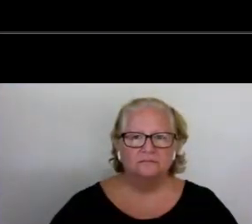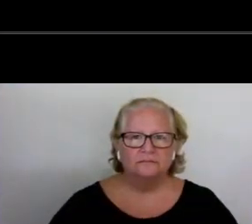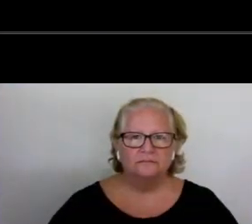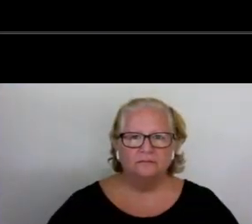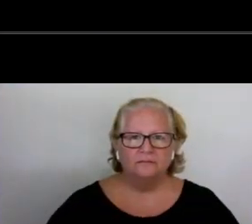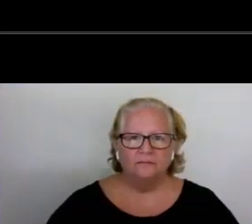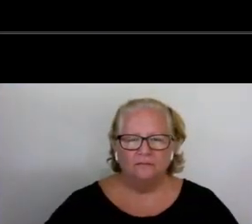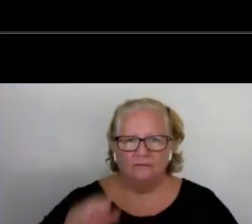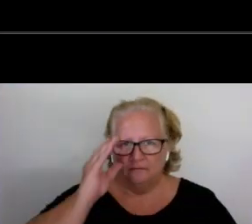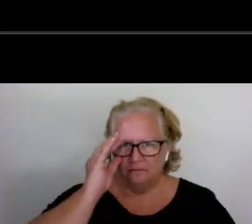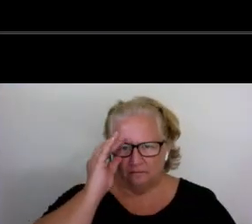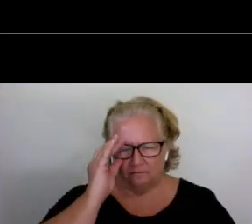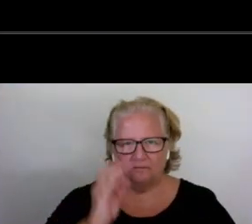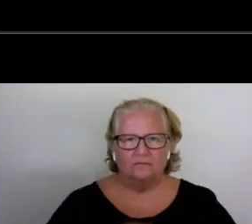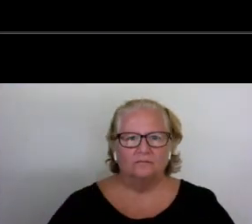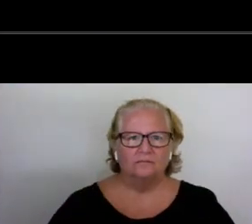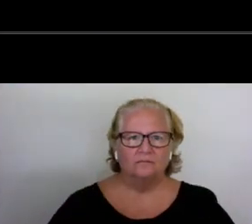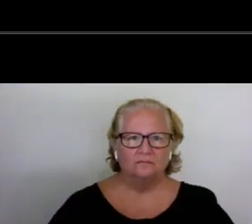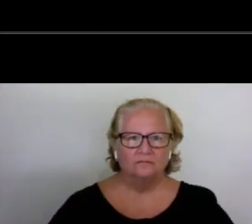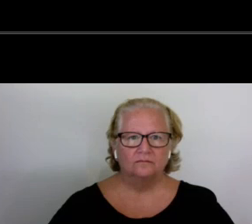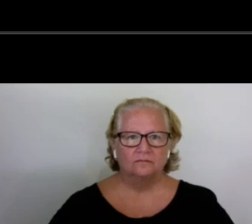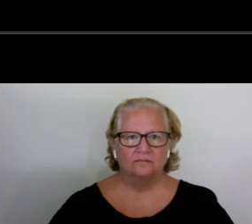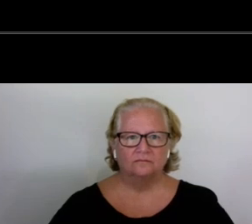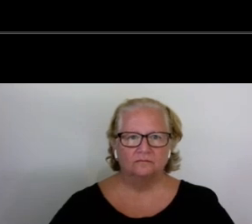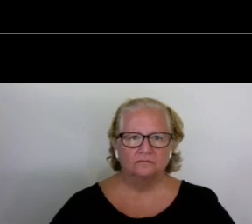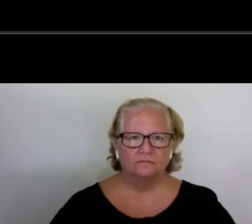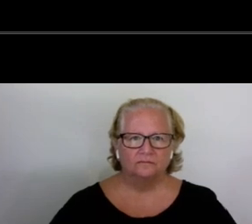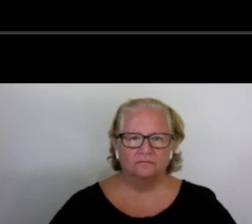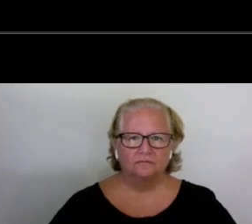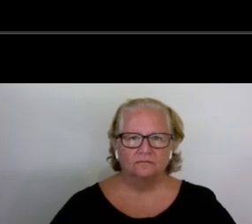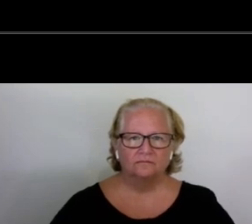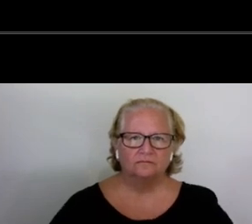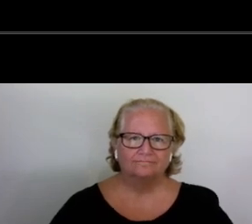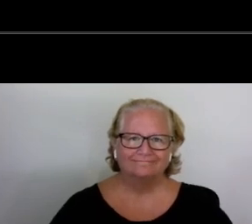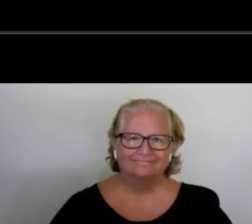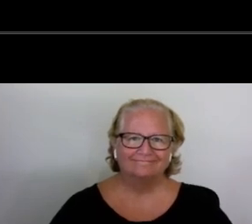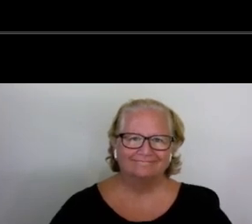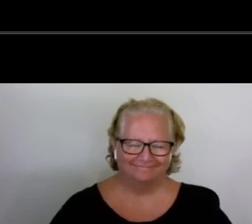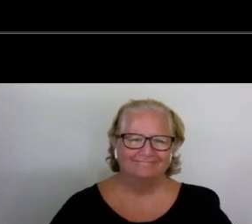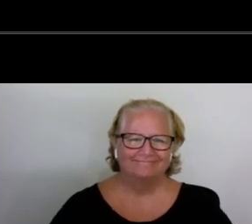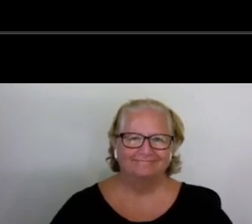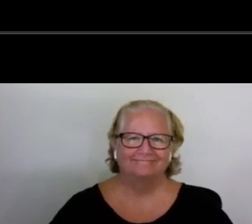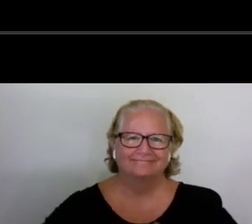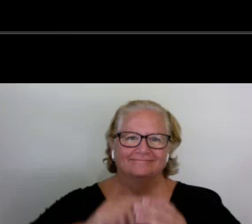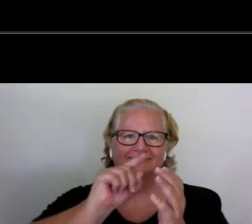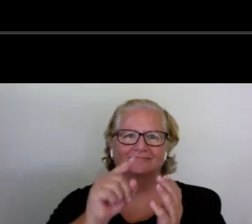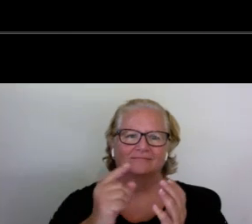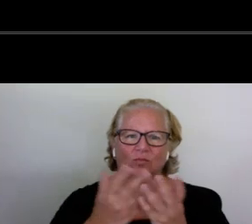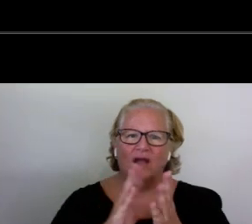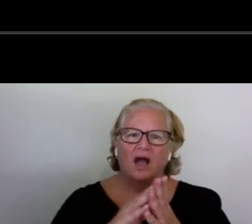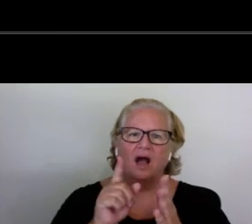Law remedies. Someone's just commented, check if the car dealership has linked the credit to the